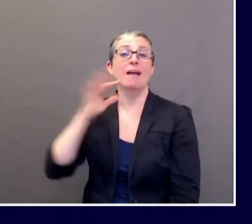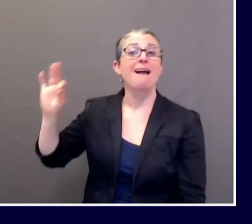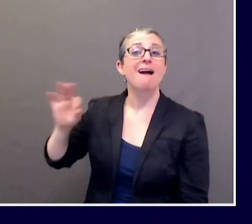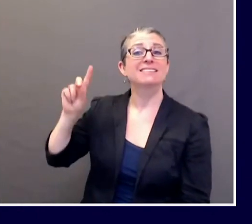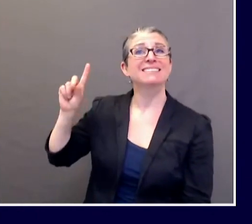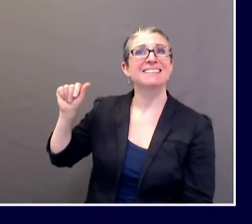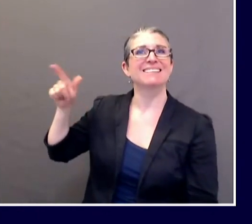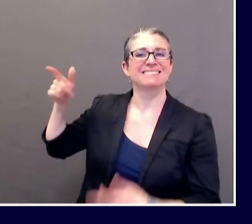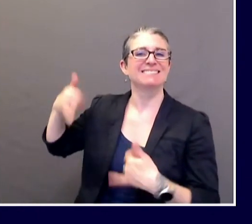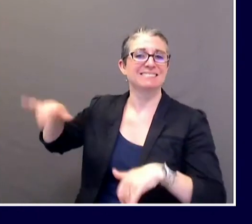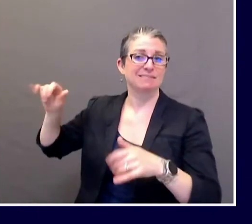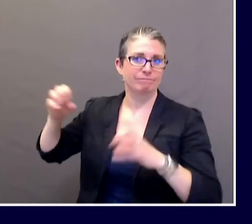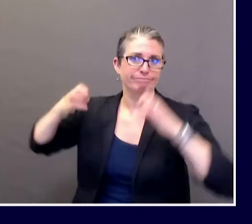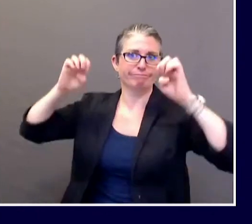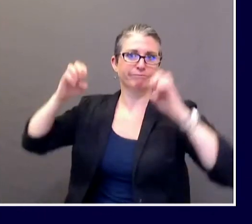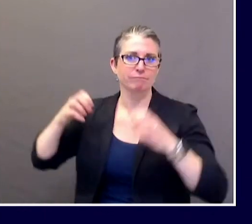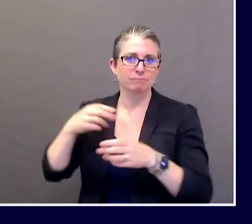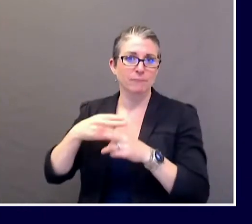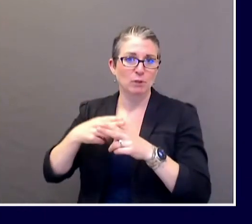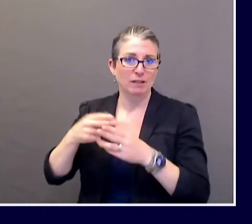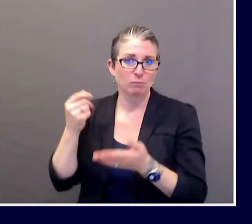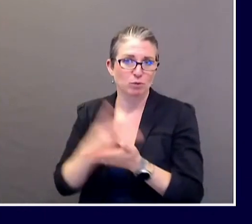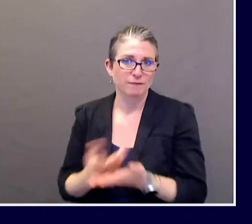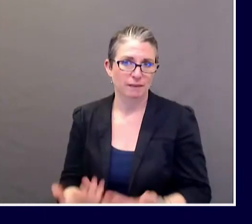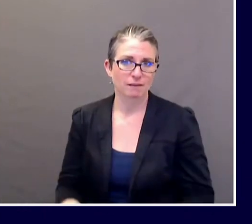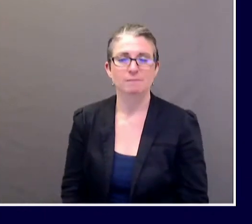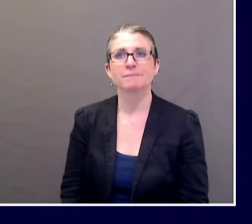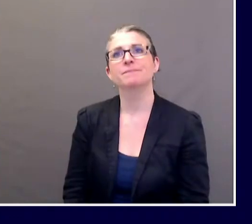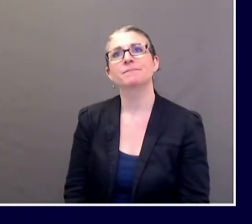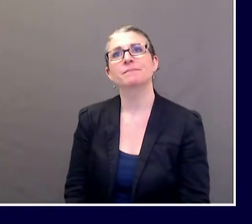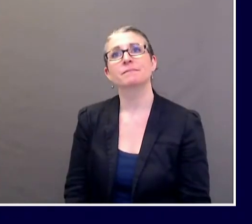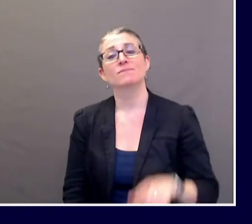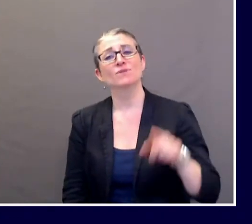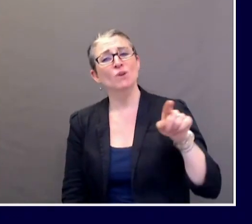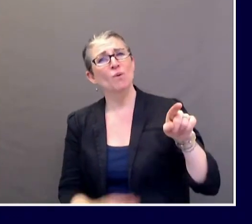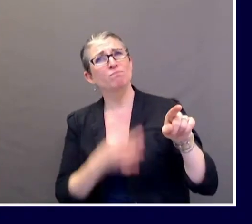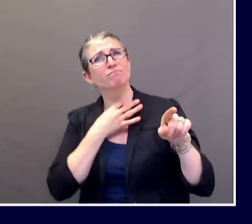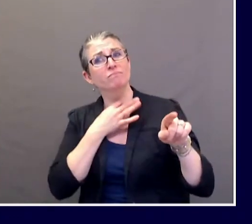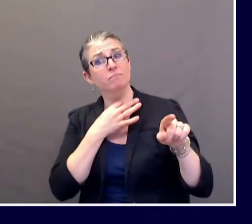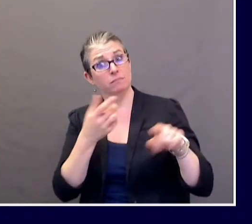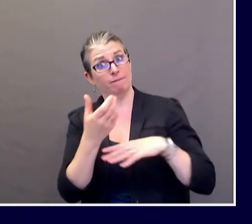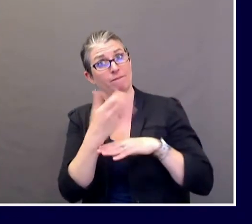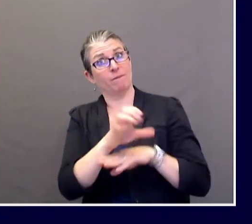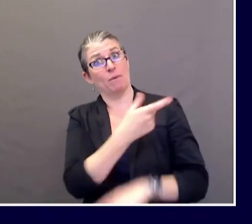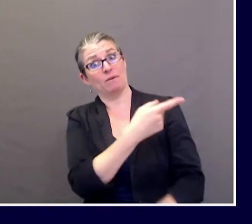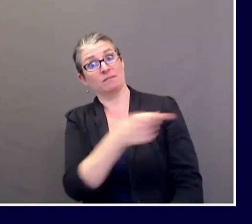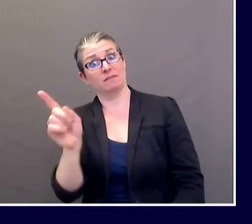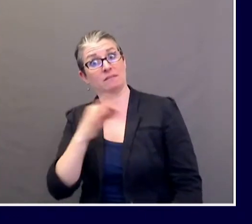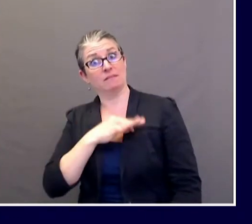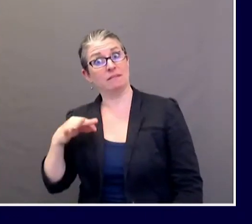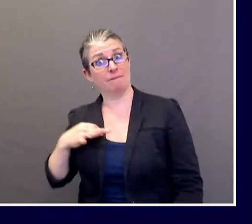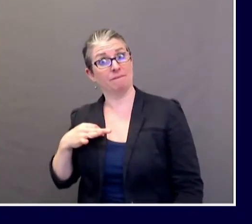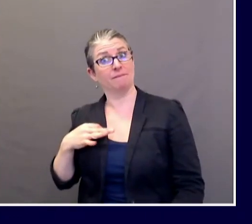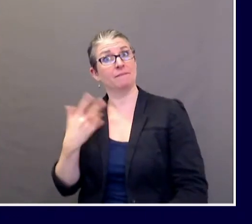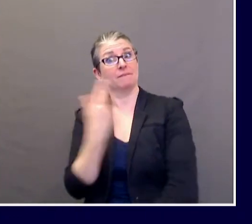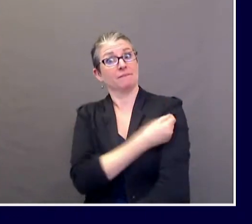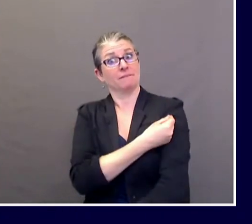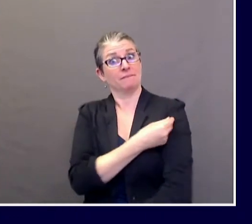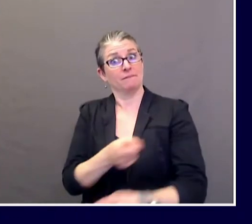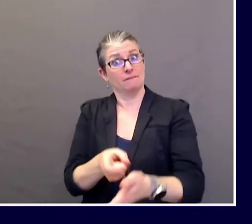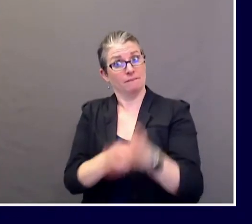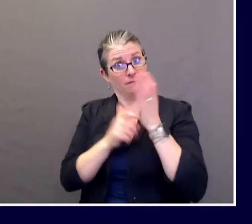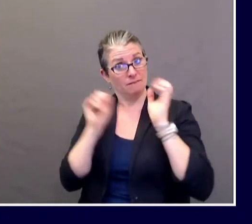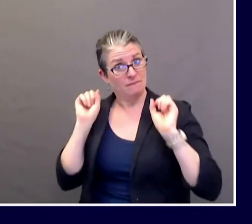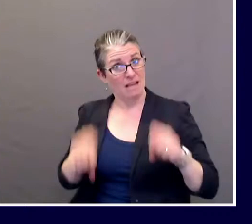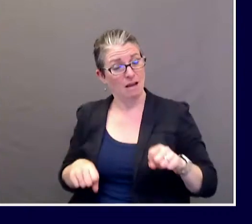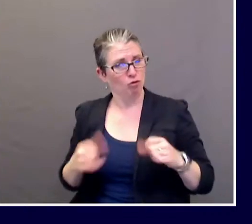to mandate that any worker get a vaccine in order for employment? I think the Attorney General's office